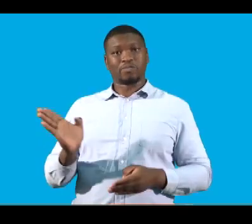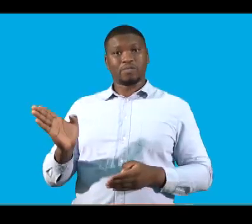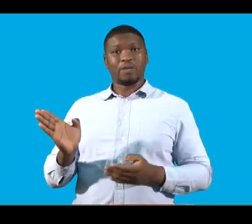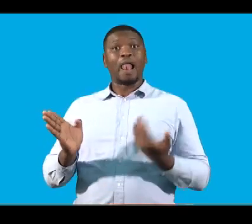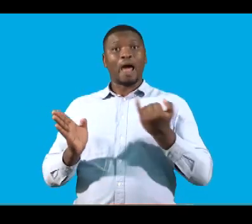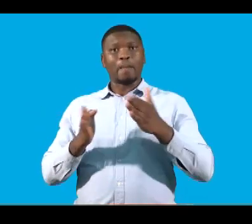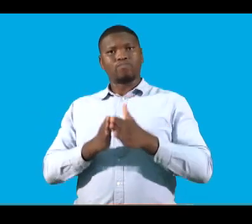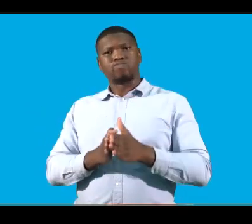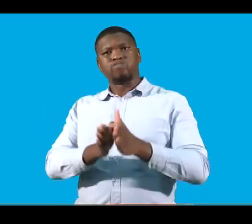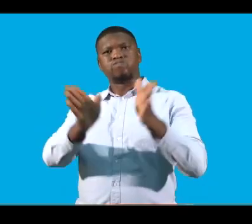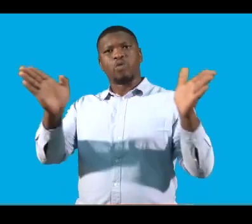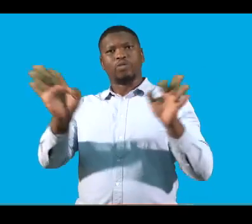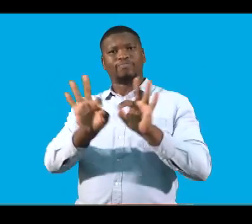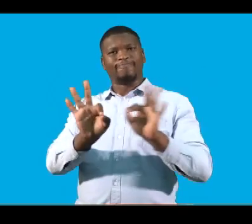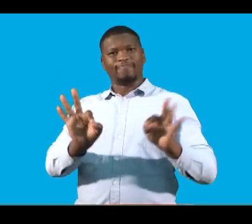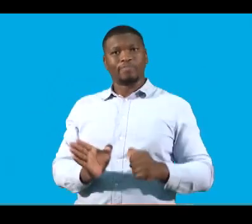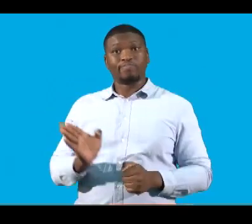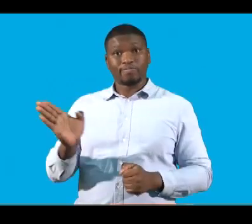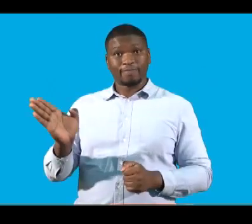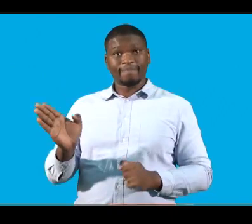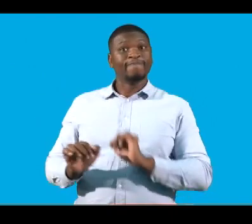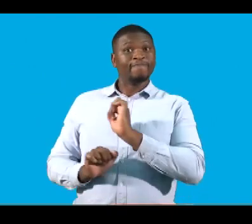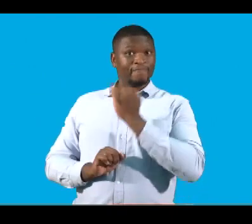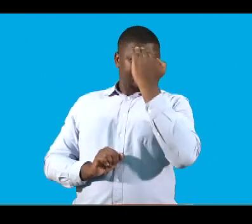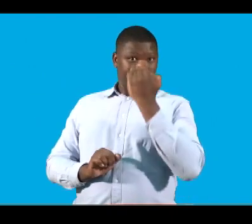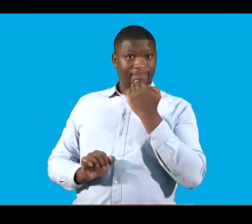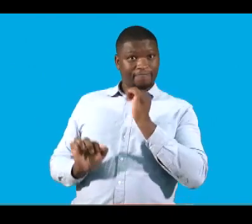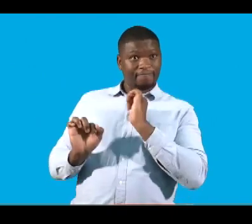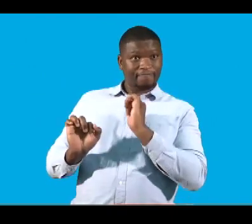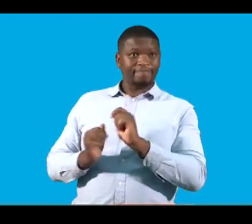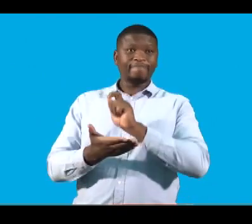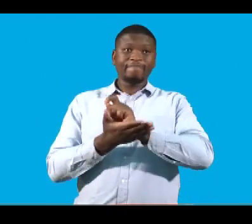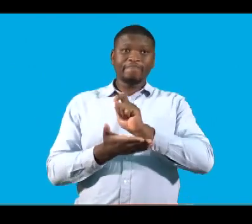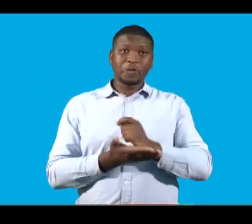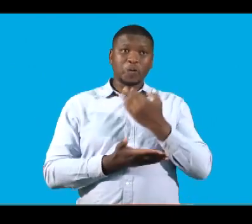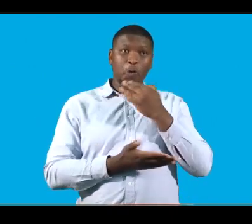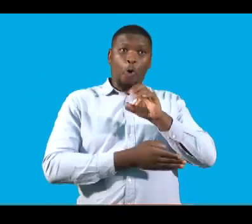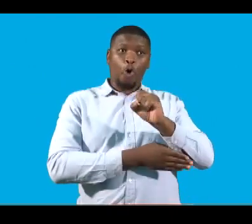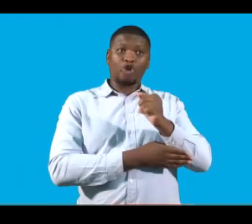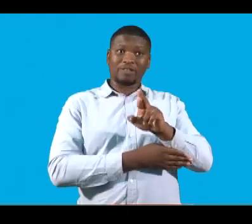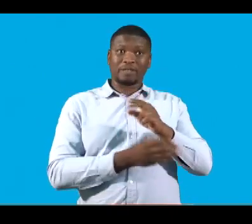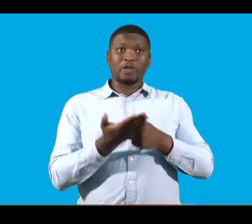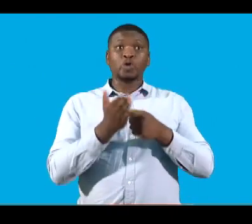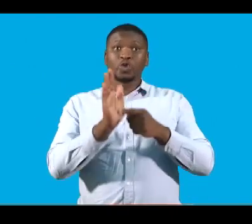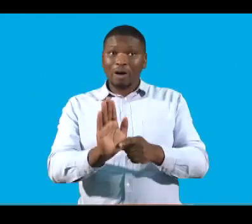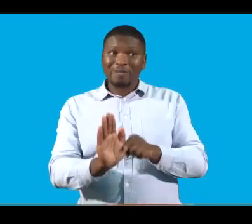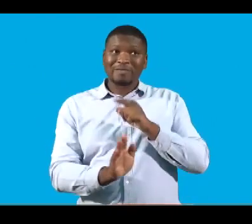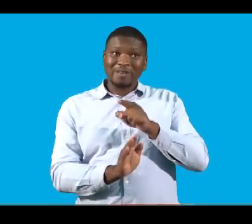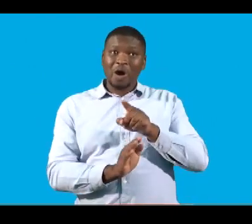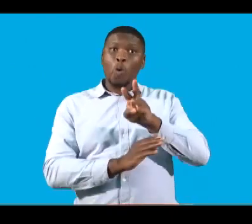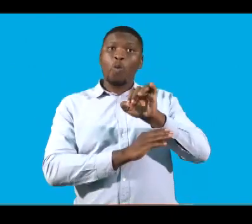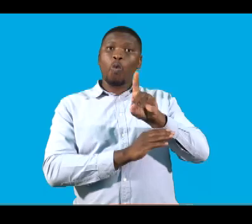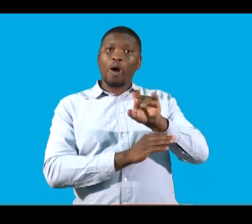statement, the broad statement. In the novel, The Picture of Dorian Gray, written by Oscar Wilde, it is